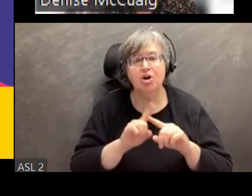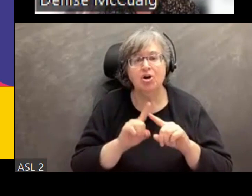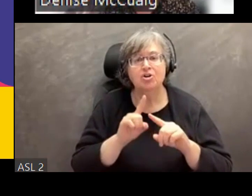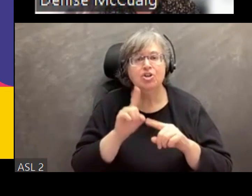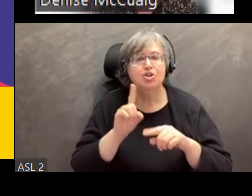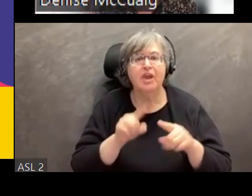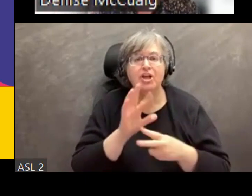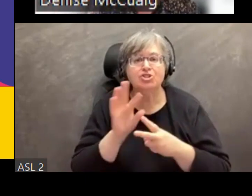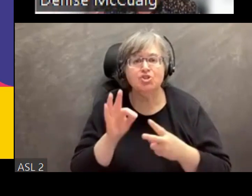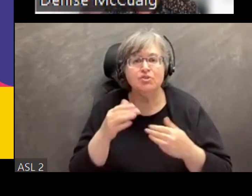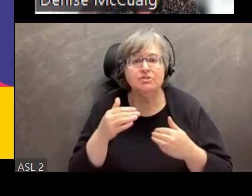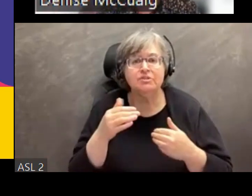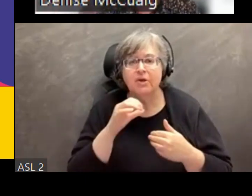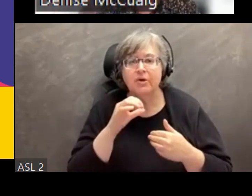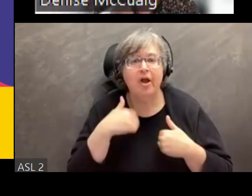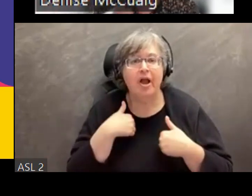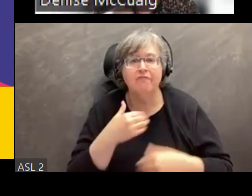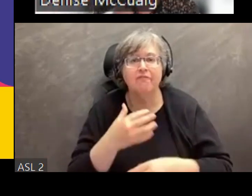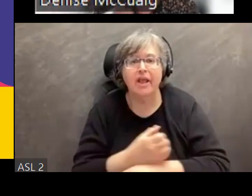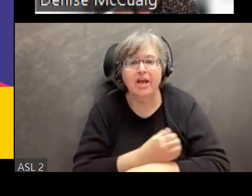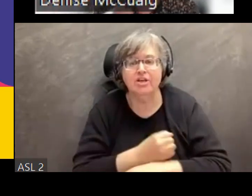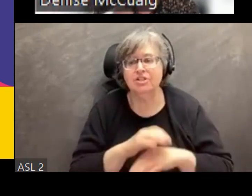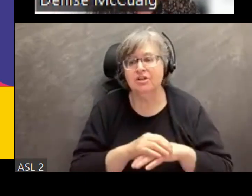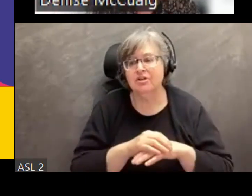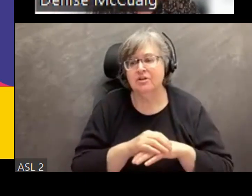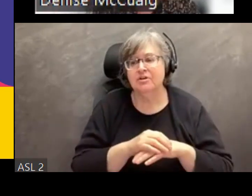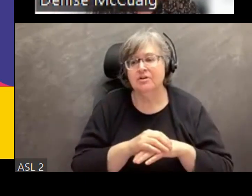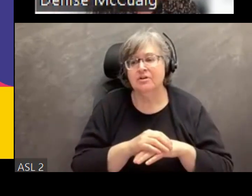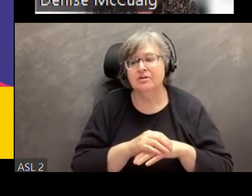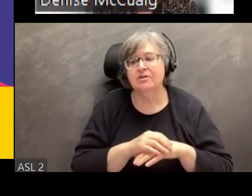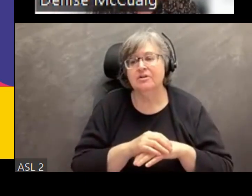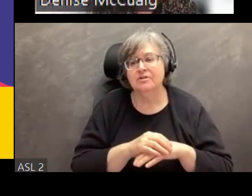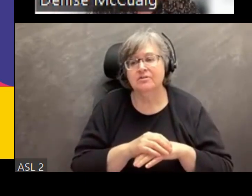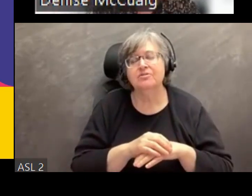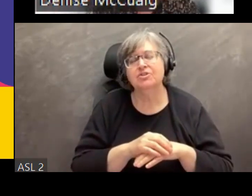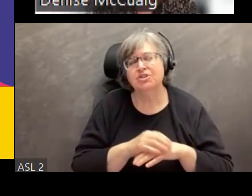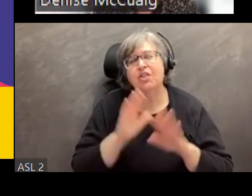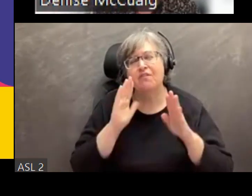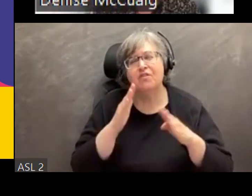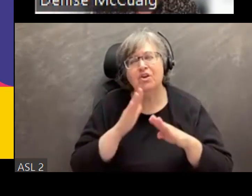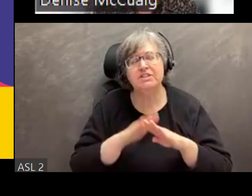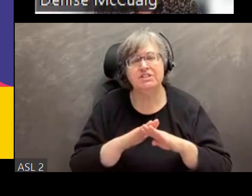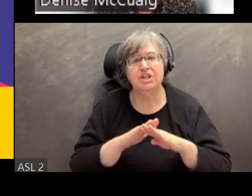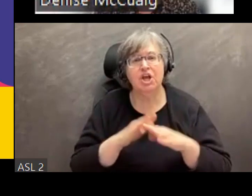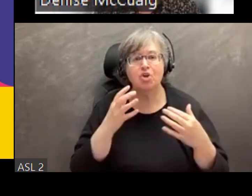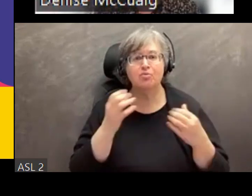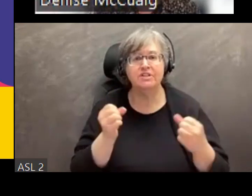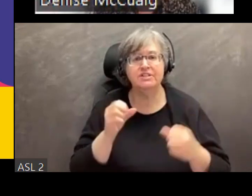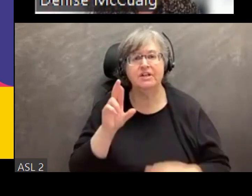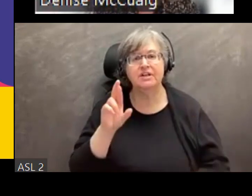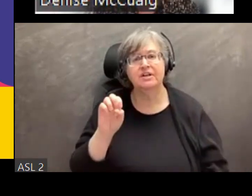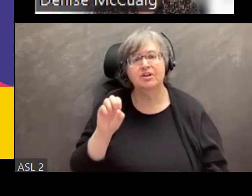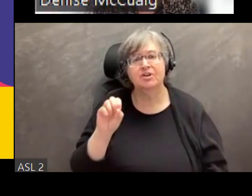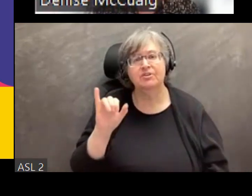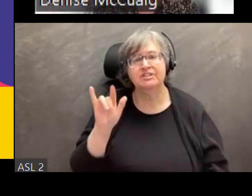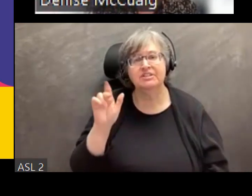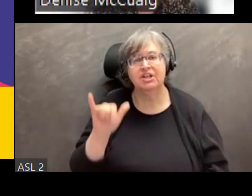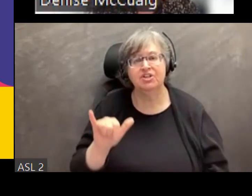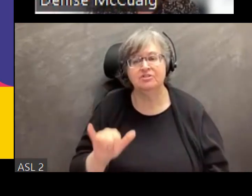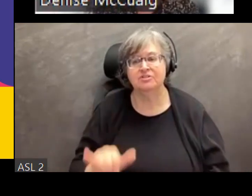underlying stigma around choice related to trauma. The focus on